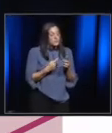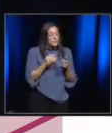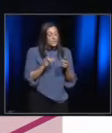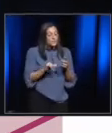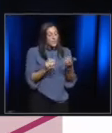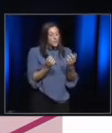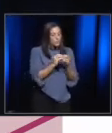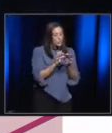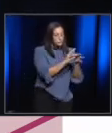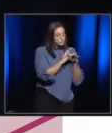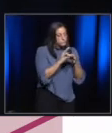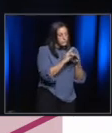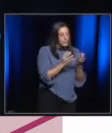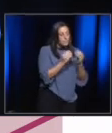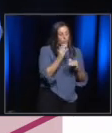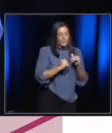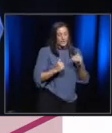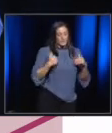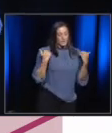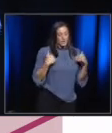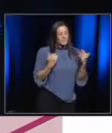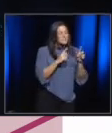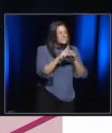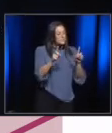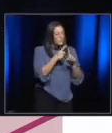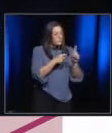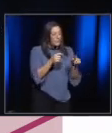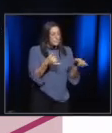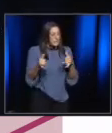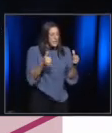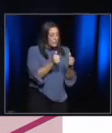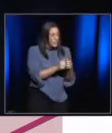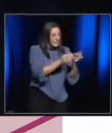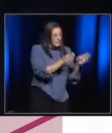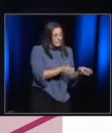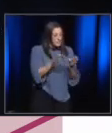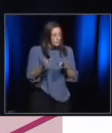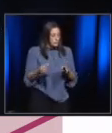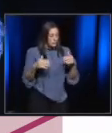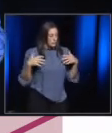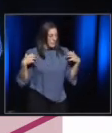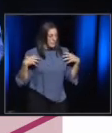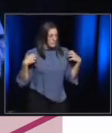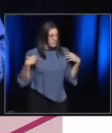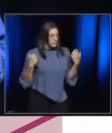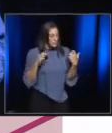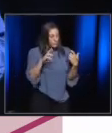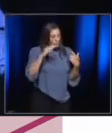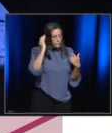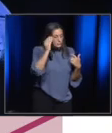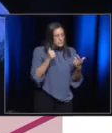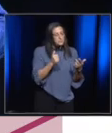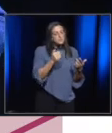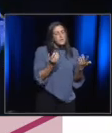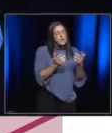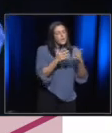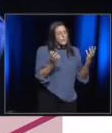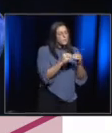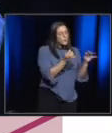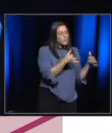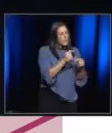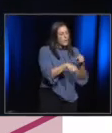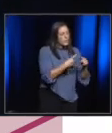younger ones. And that's unlike play between individual primates, because they do it a lot when they're younger, but as they get older,